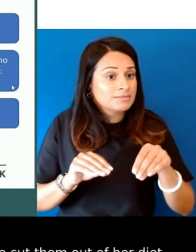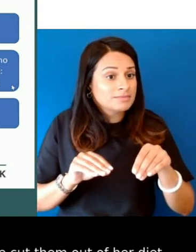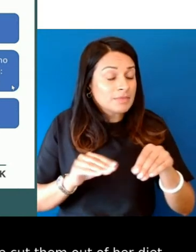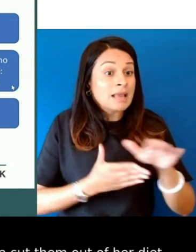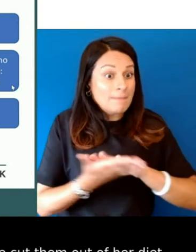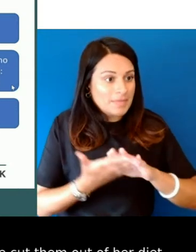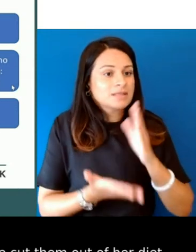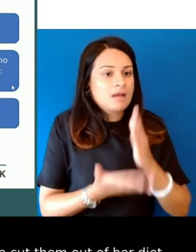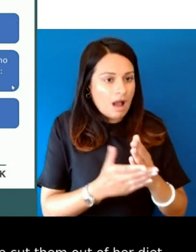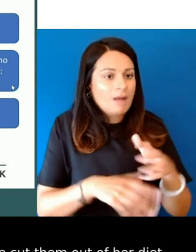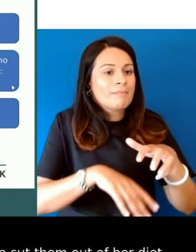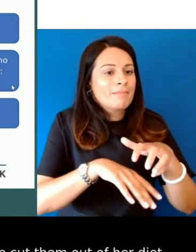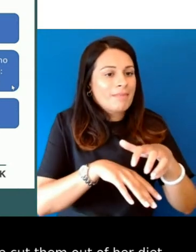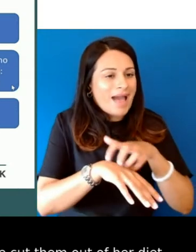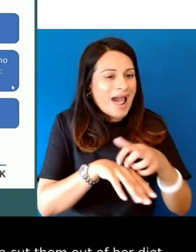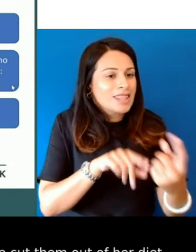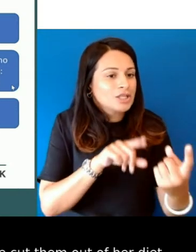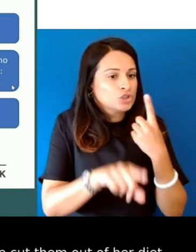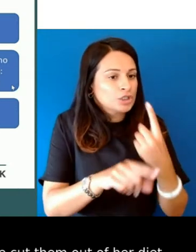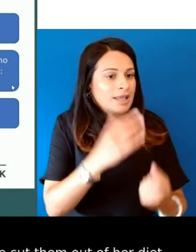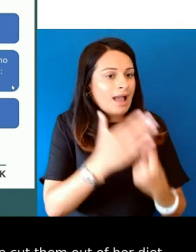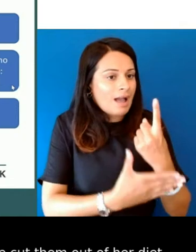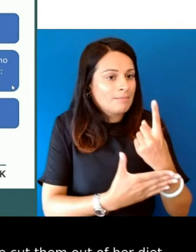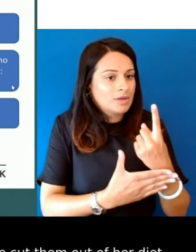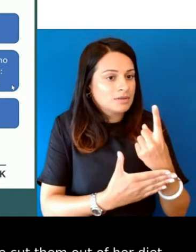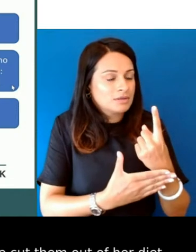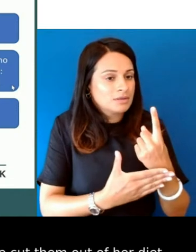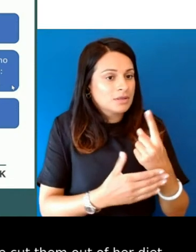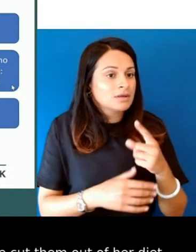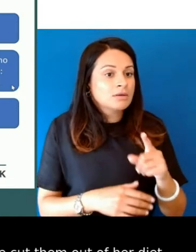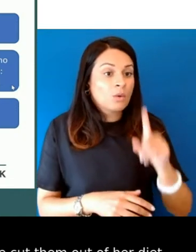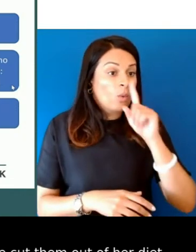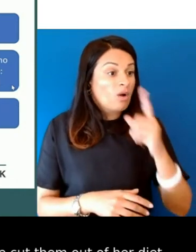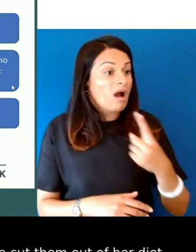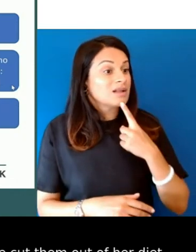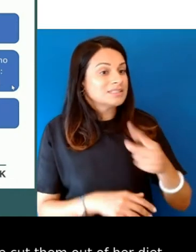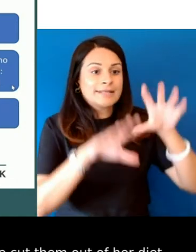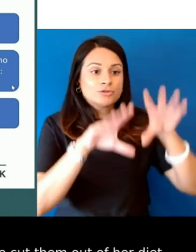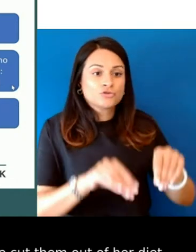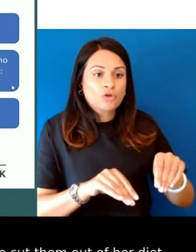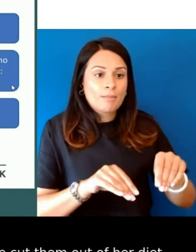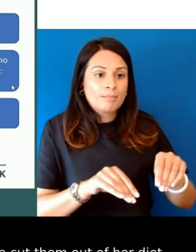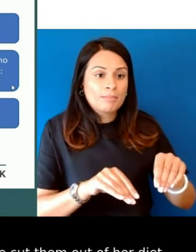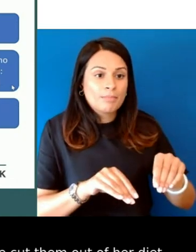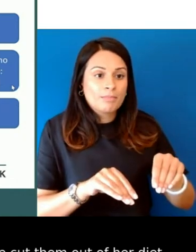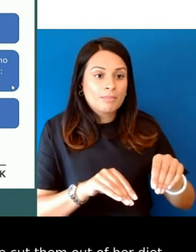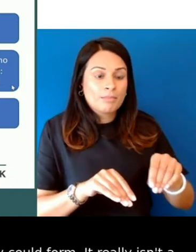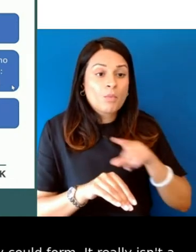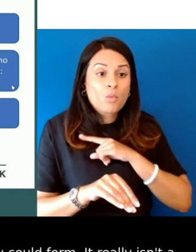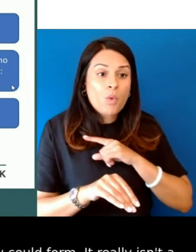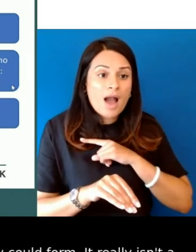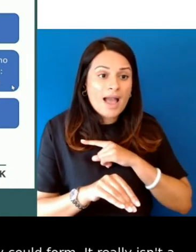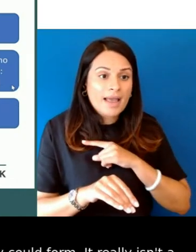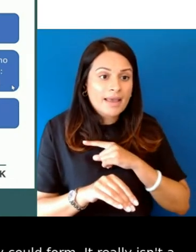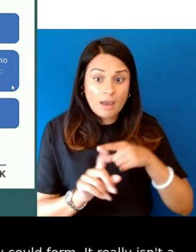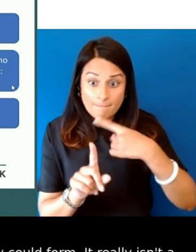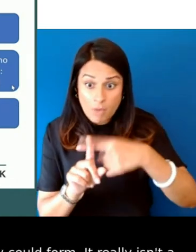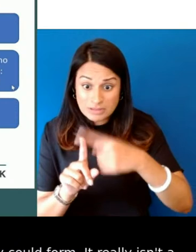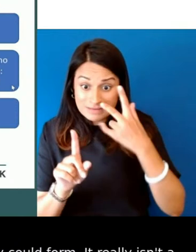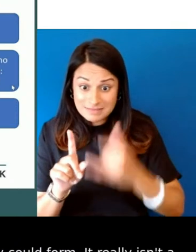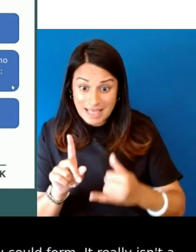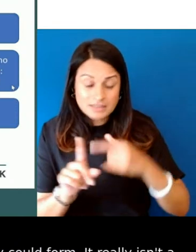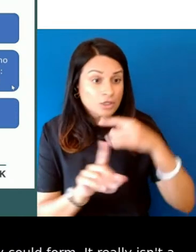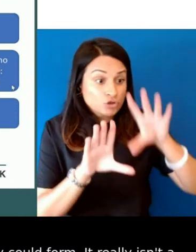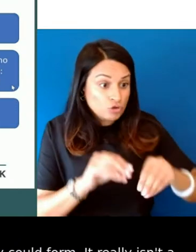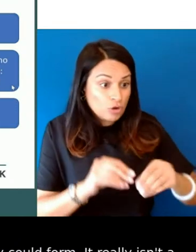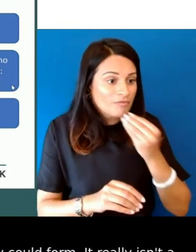then form so it really isn't a safe thing to do to just tell people to cut things out of their diet based only on a positive test without a